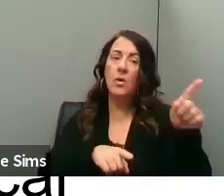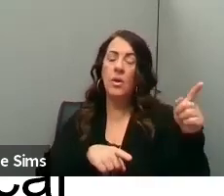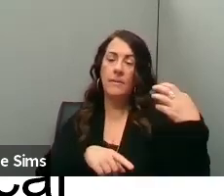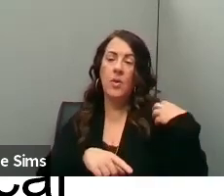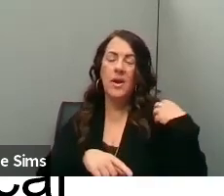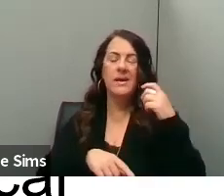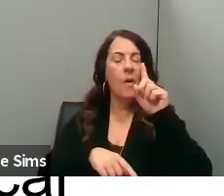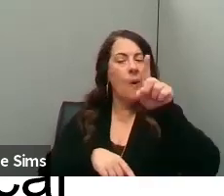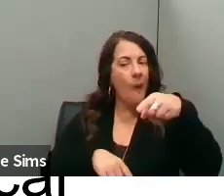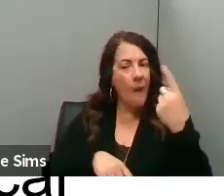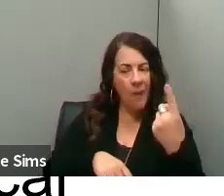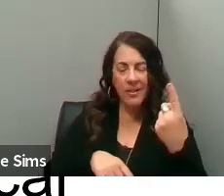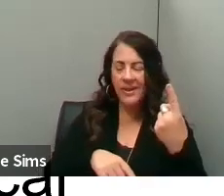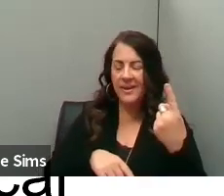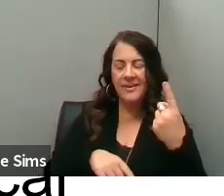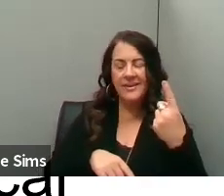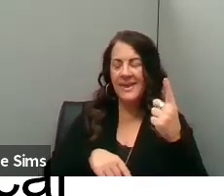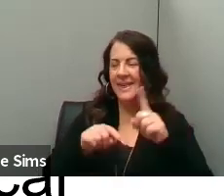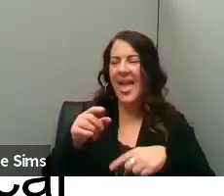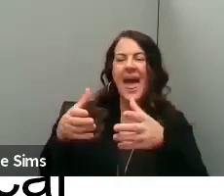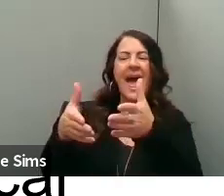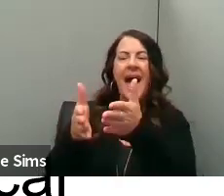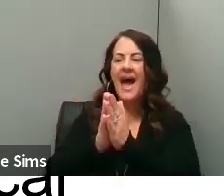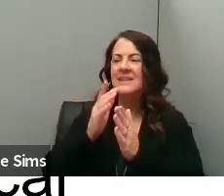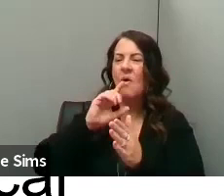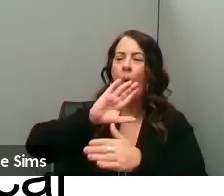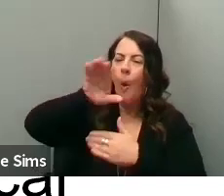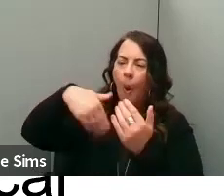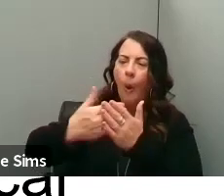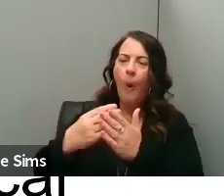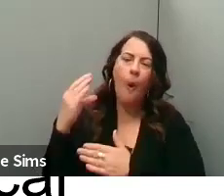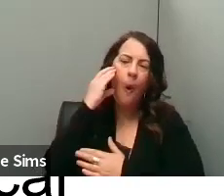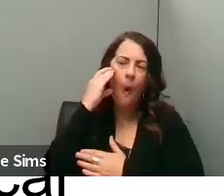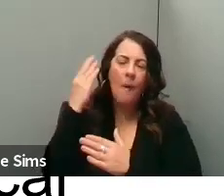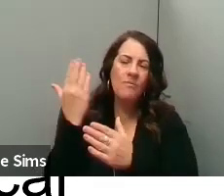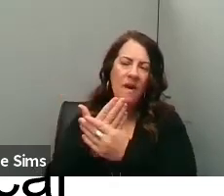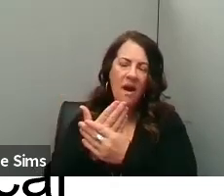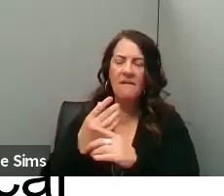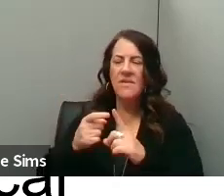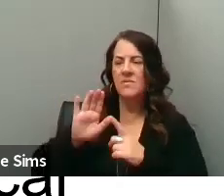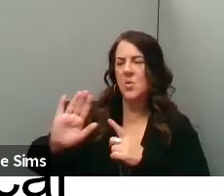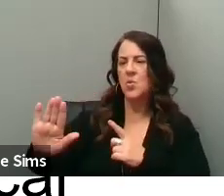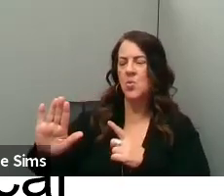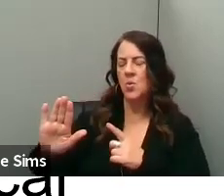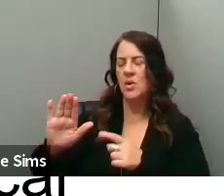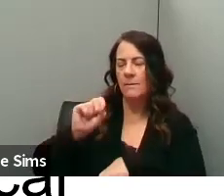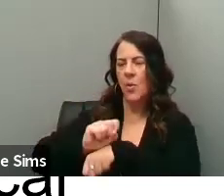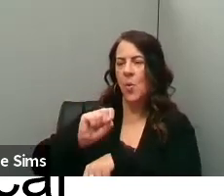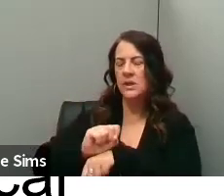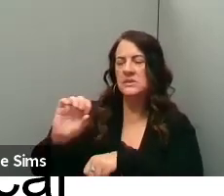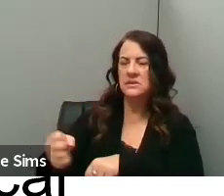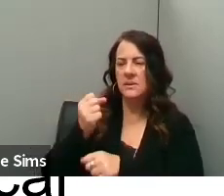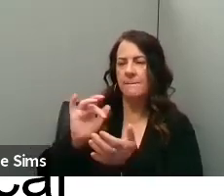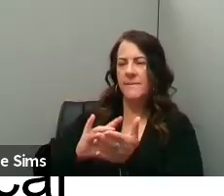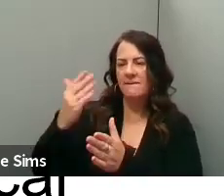obtain information that is relevant to establish Gia's disability and her need for the